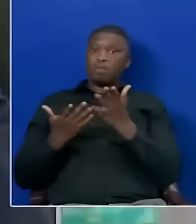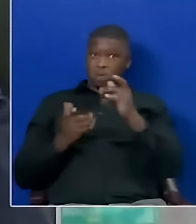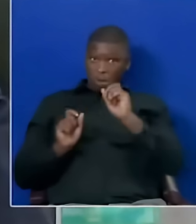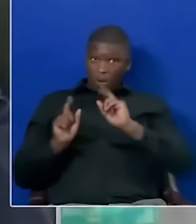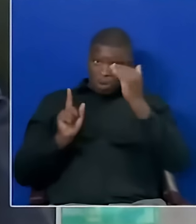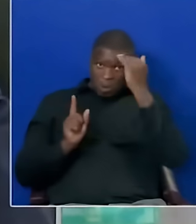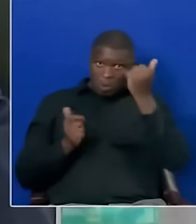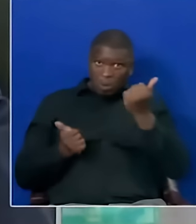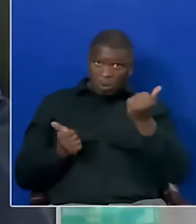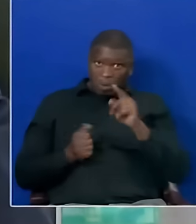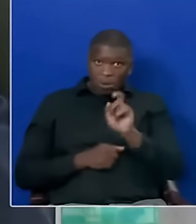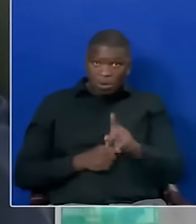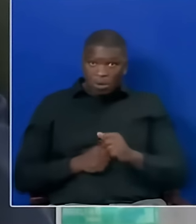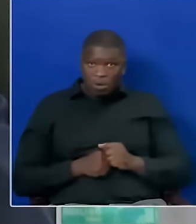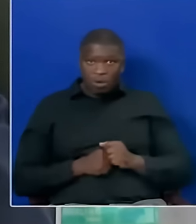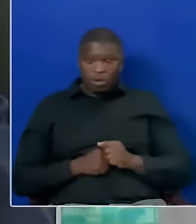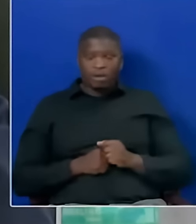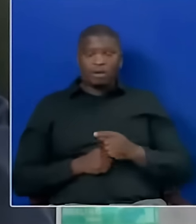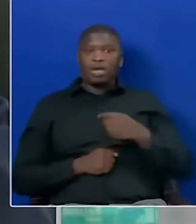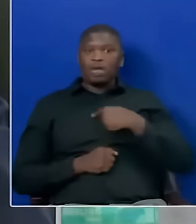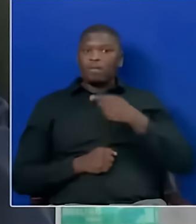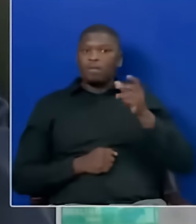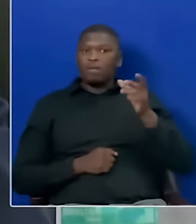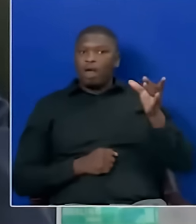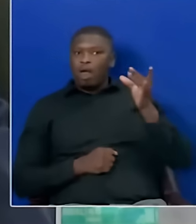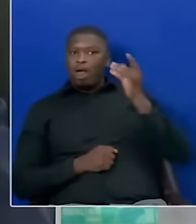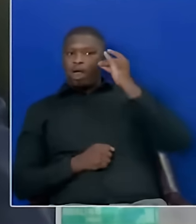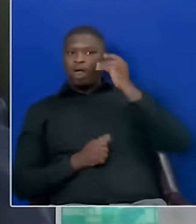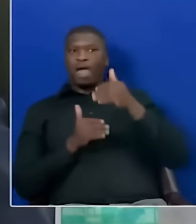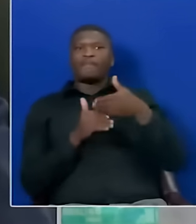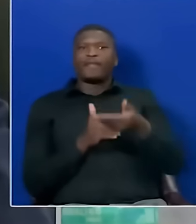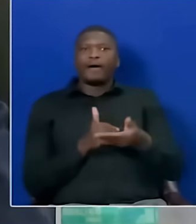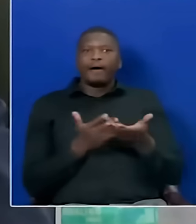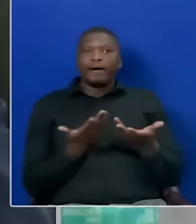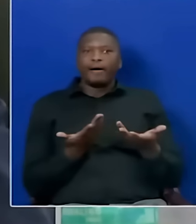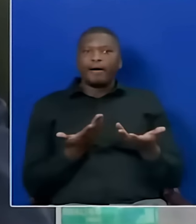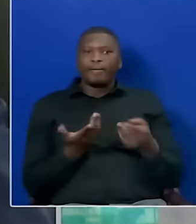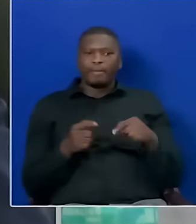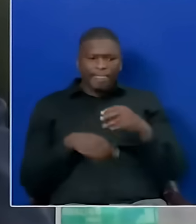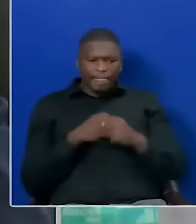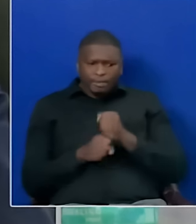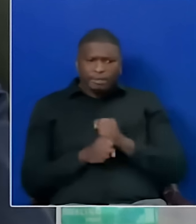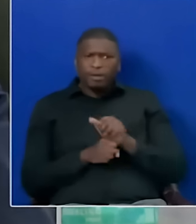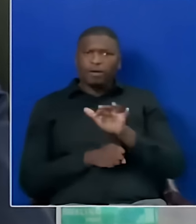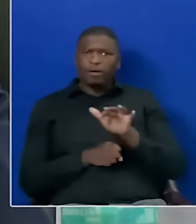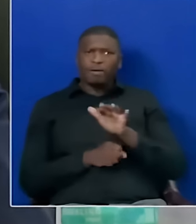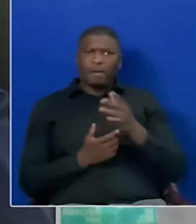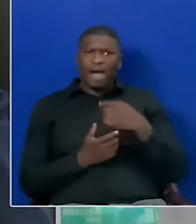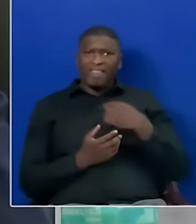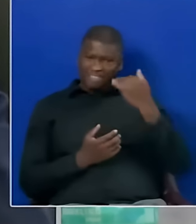only came aware after this year, and I attended to it. I'm sure it's in my statement.